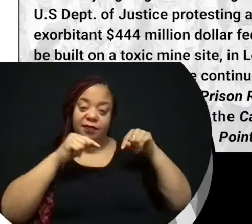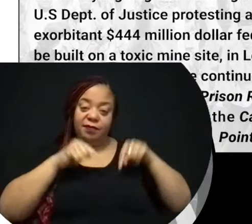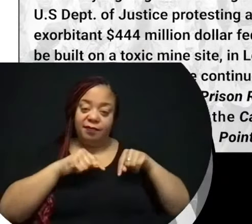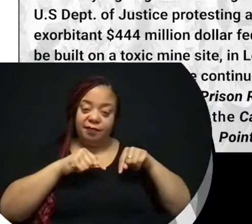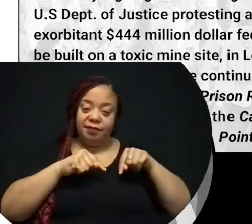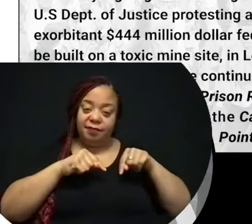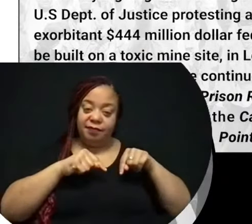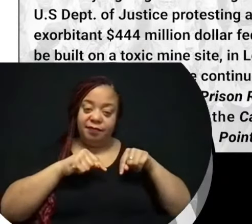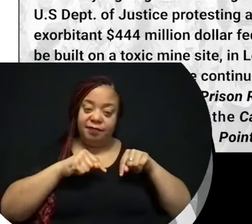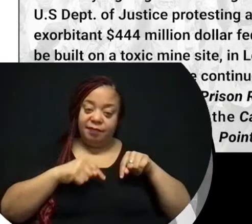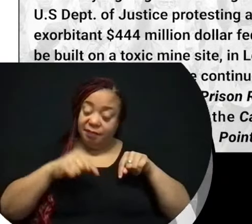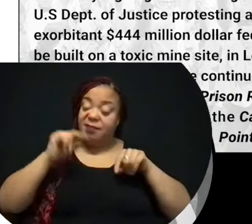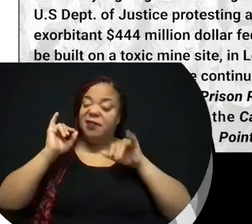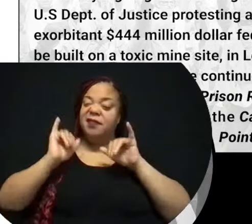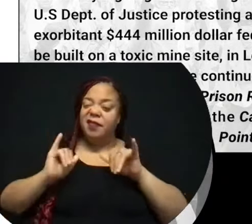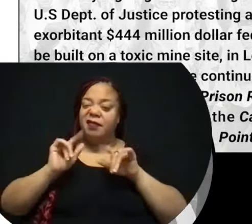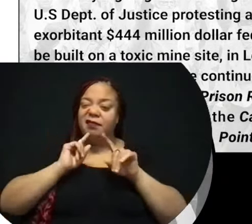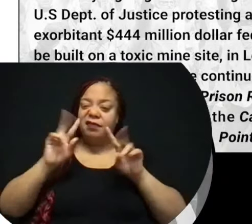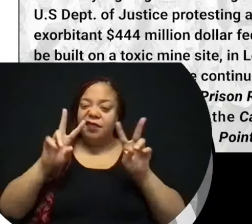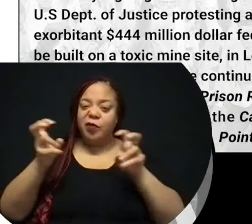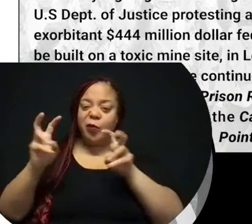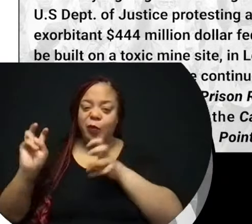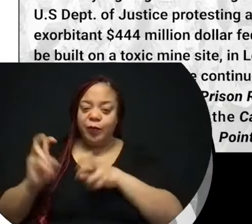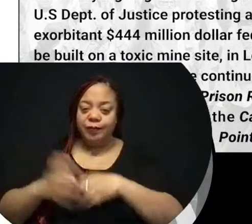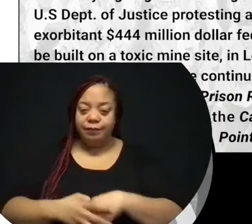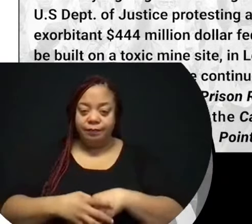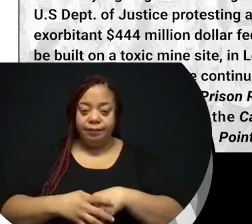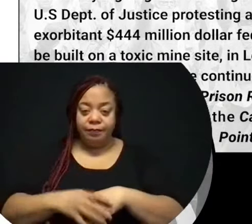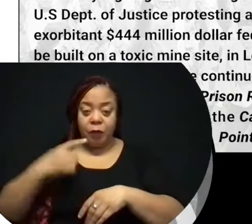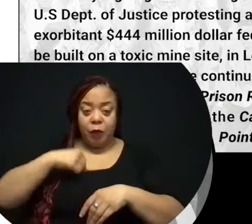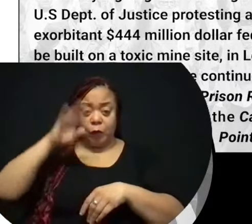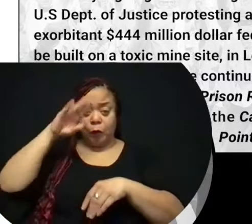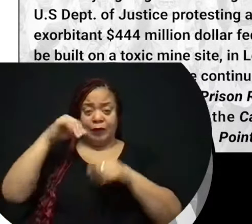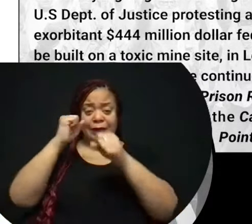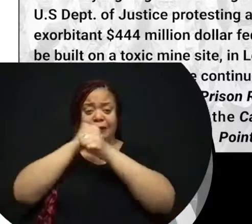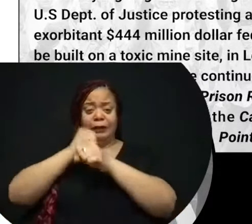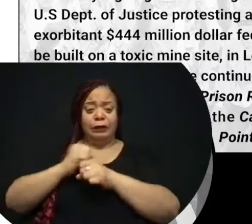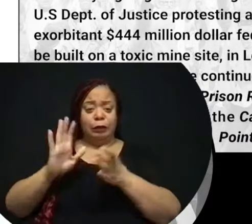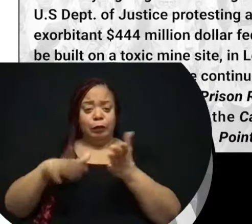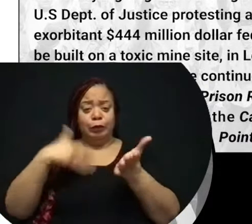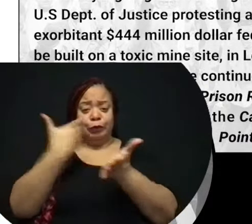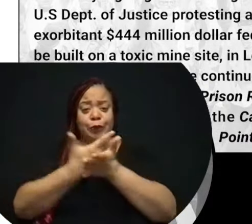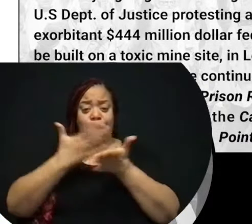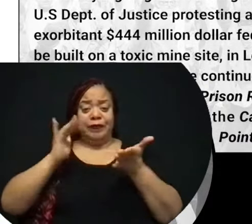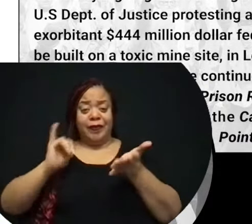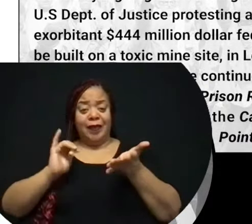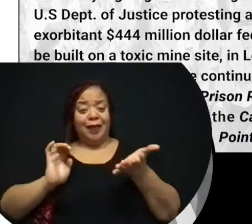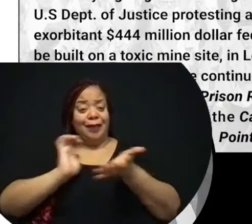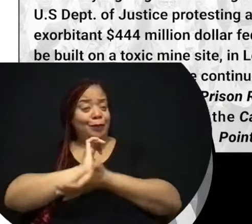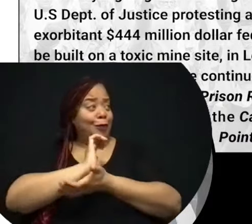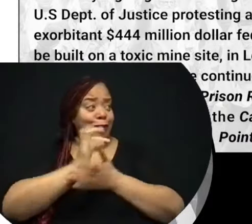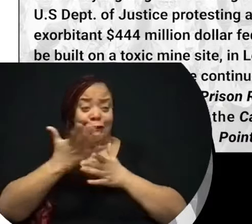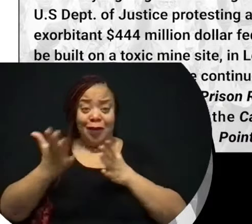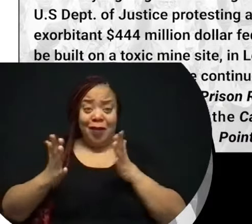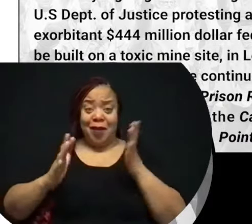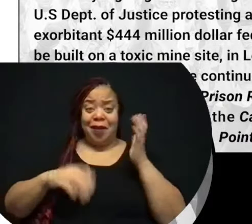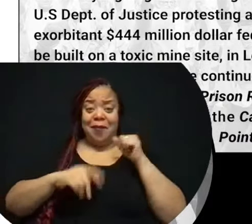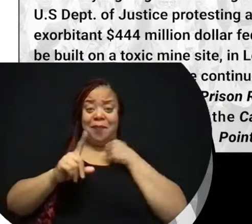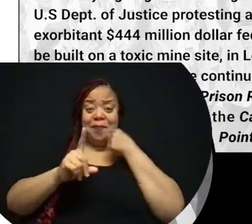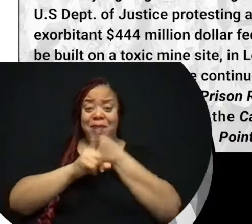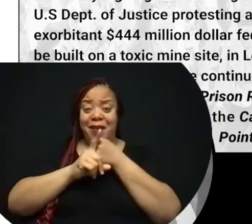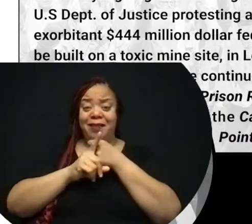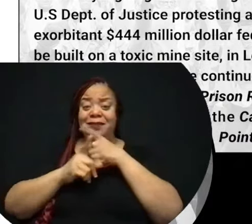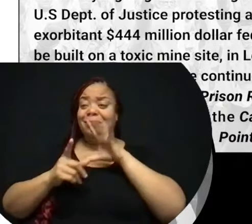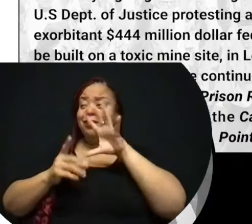Latinos were incarcerated at the same time, or rather at the same rate, as their white counterparts, the prison population